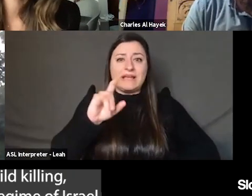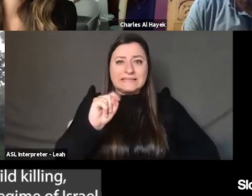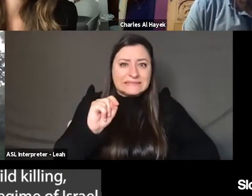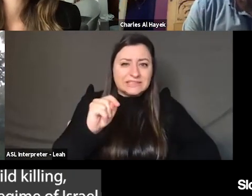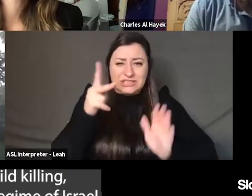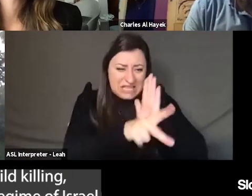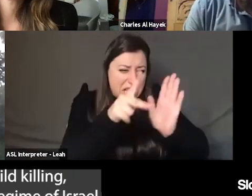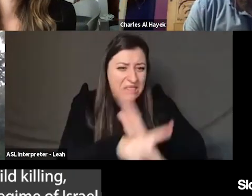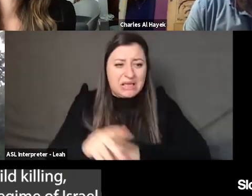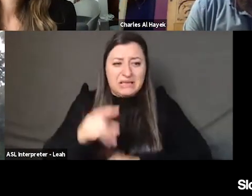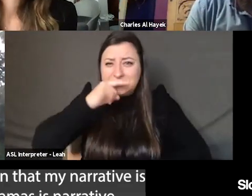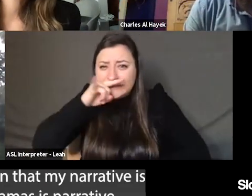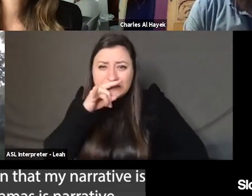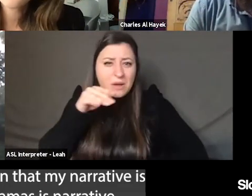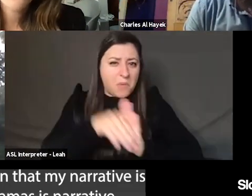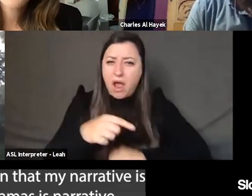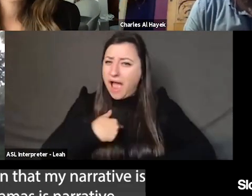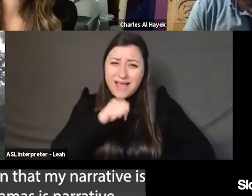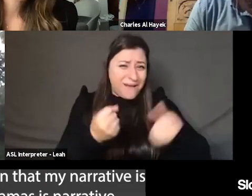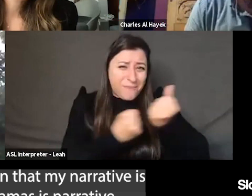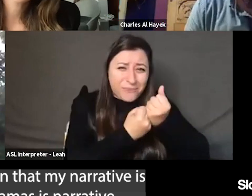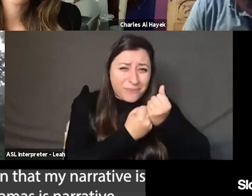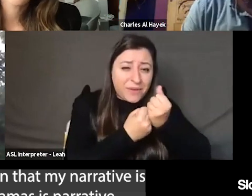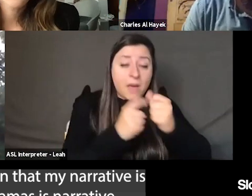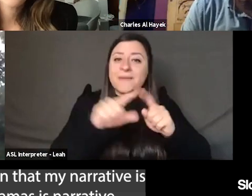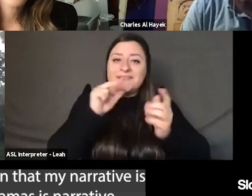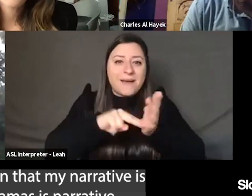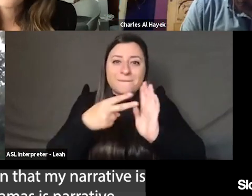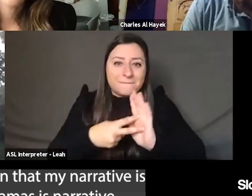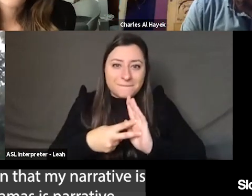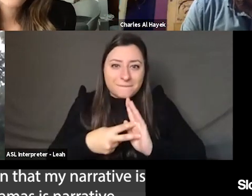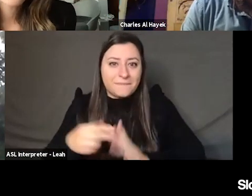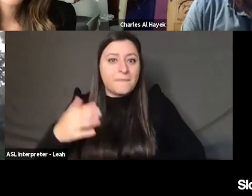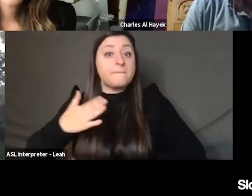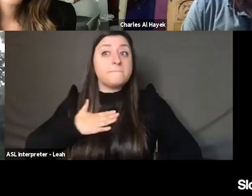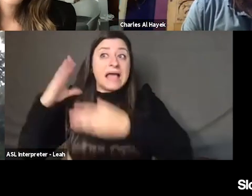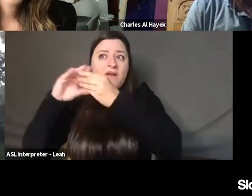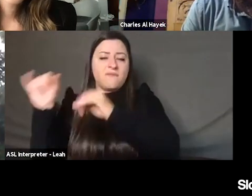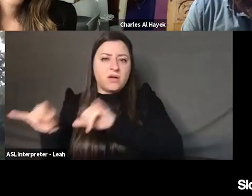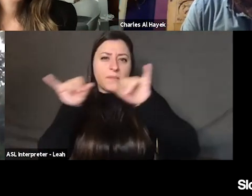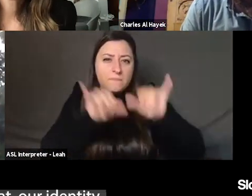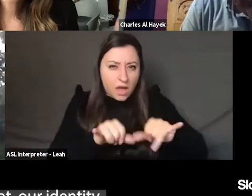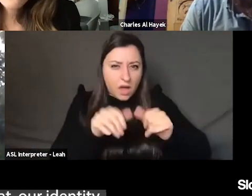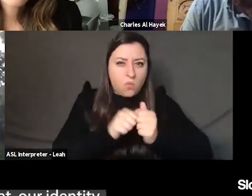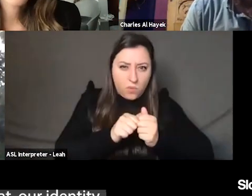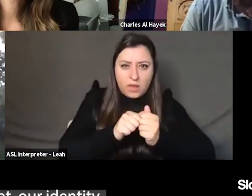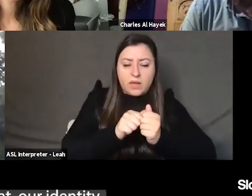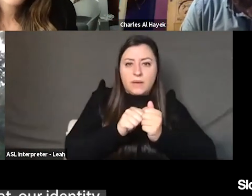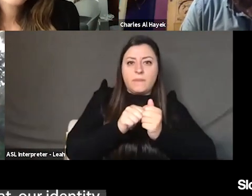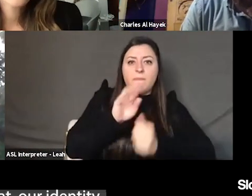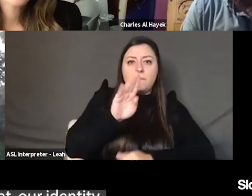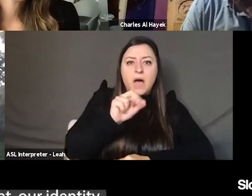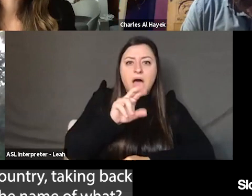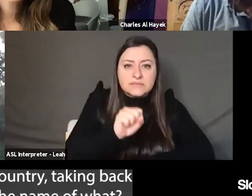child-killing, murderous regime of Israel. But it does not mean that my narrative is Hezbollah or Hamas's narrative. More than that,